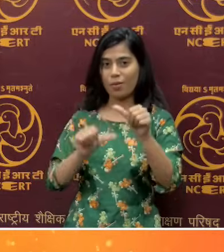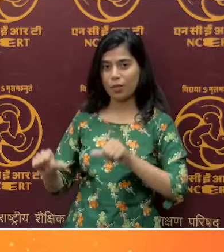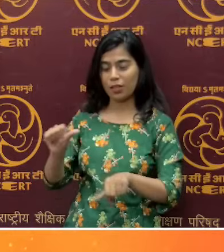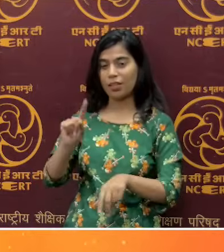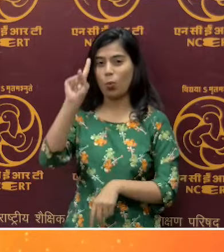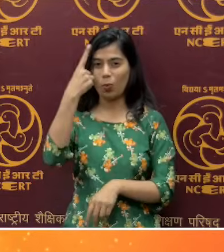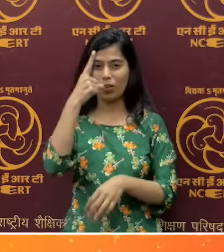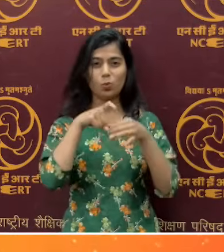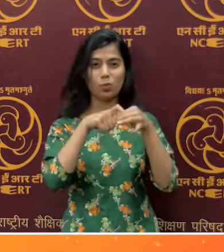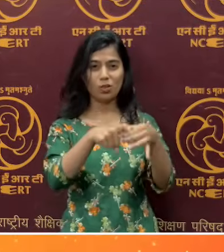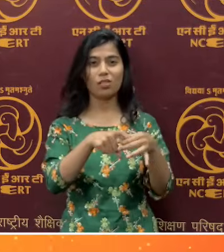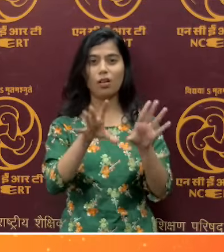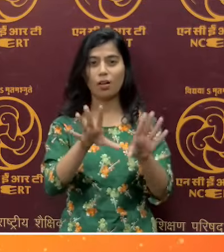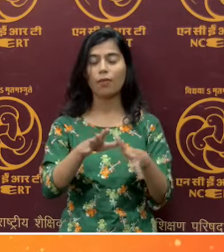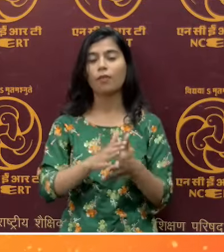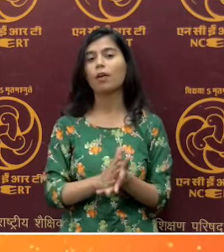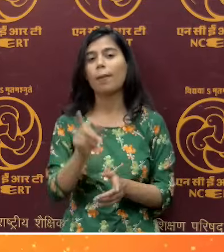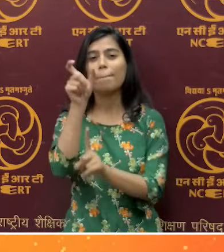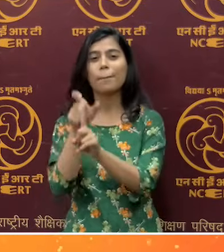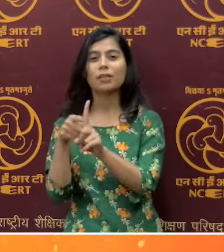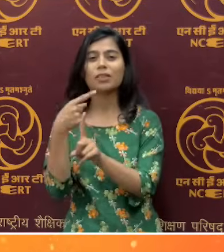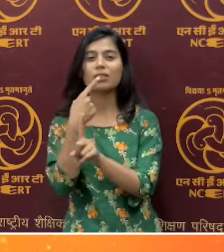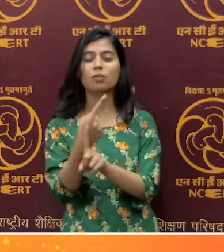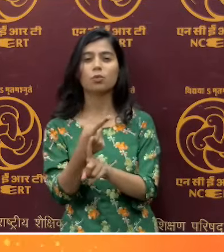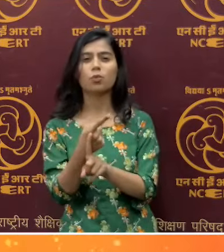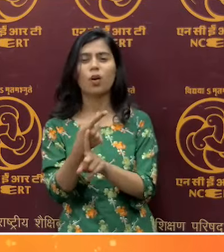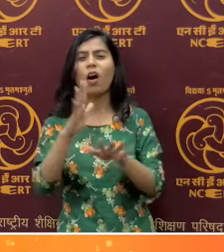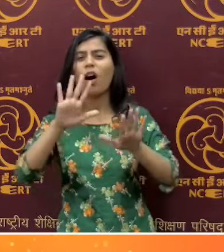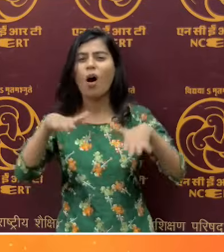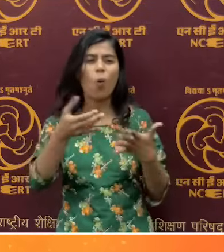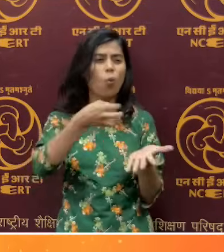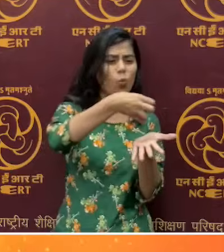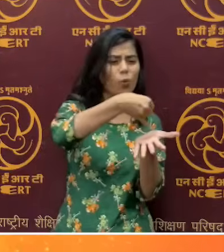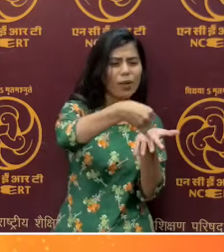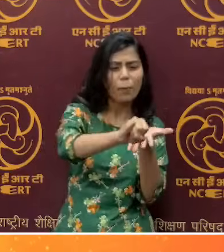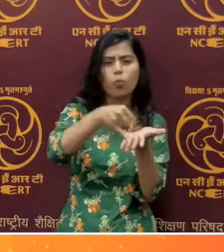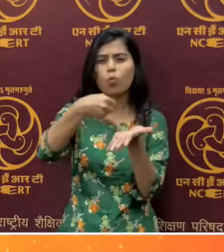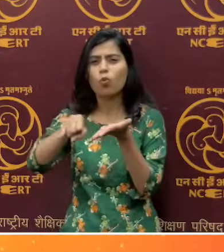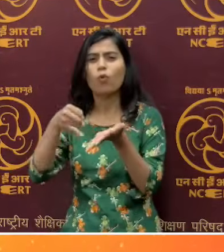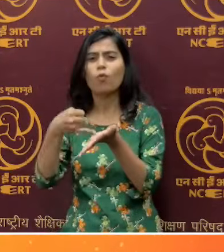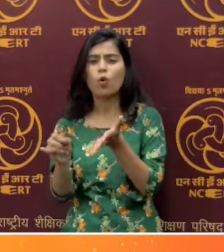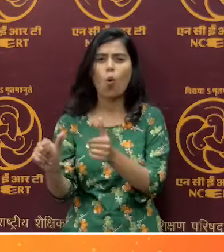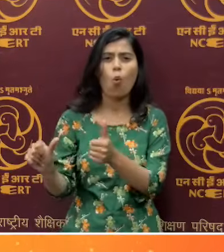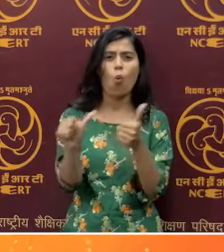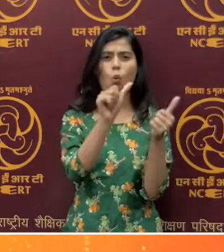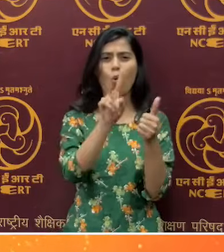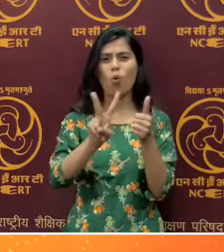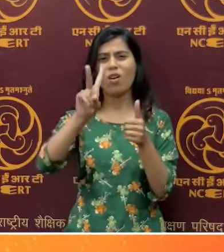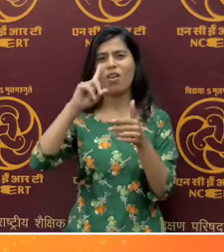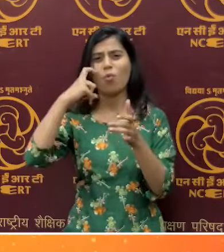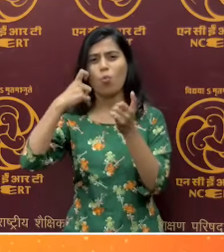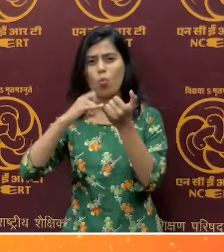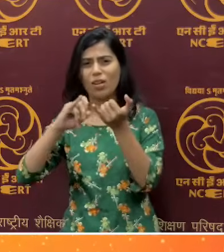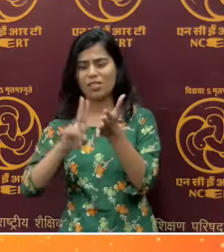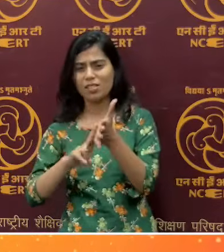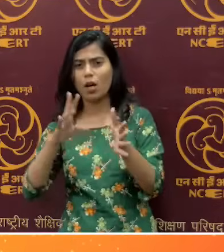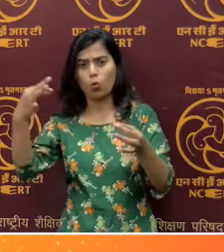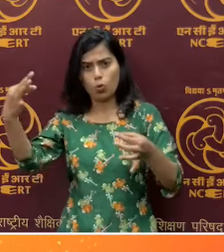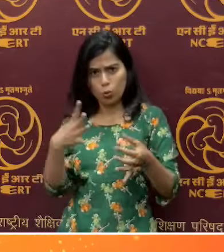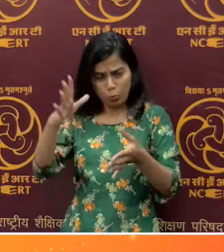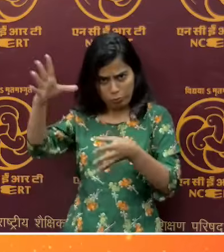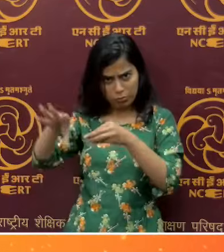has come up. The person is asking, we have to remove old version or for PRASHAST app and install the new one. Please